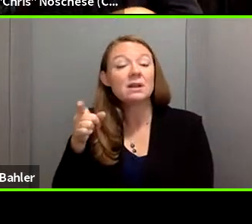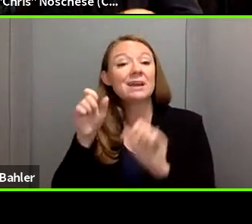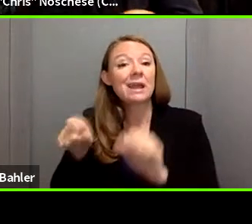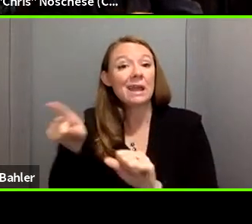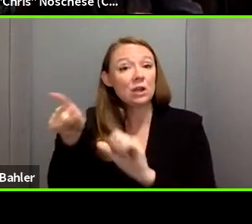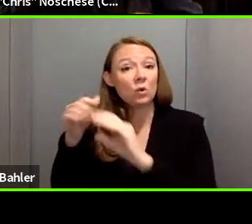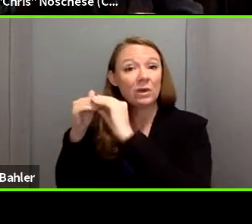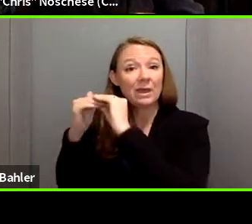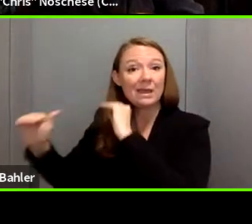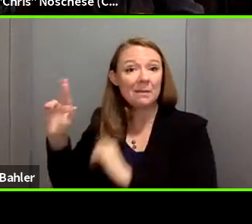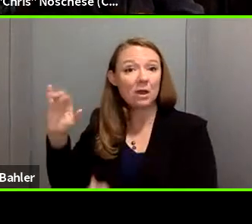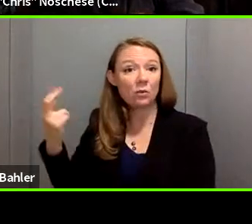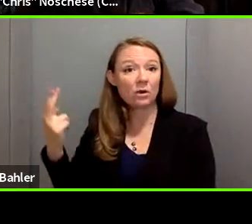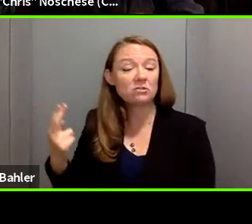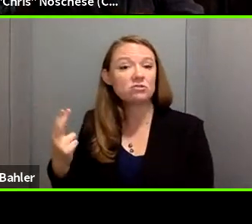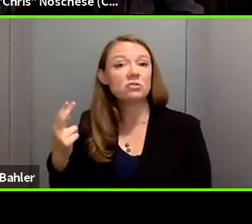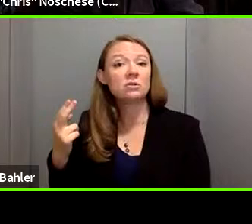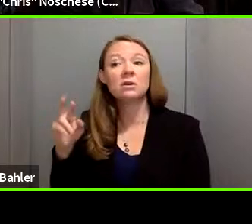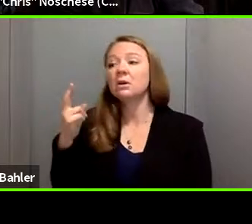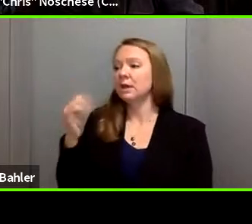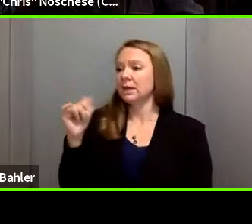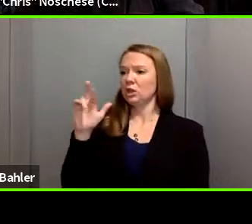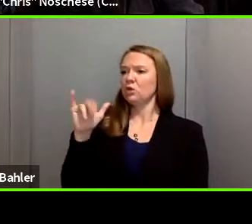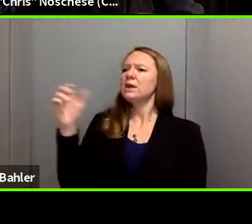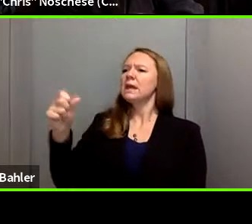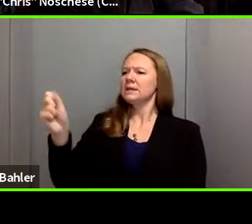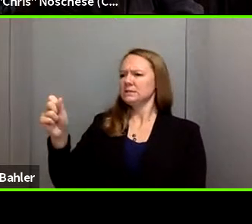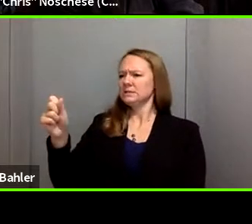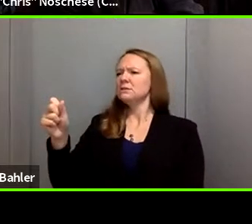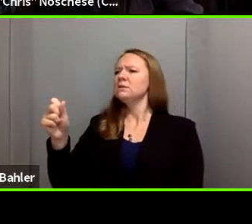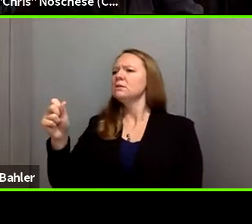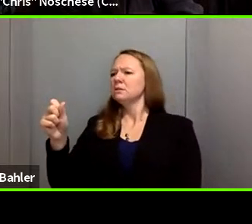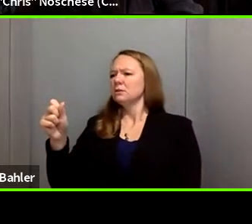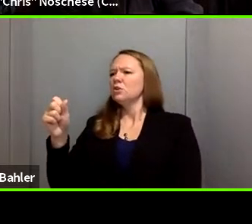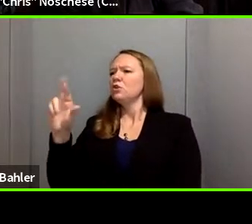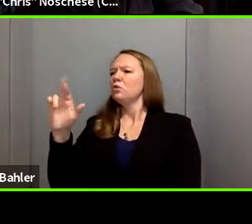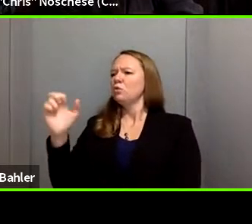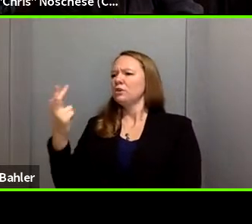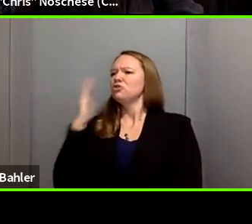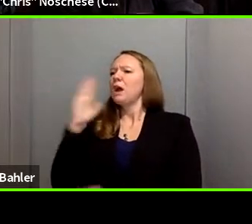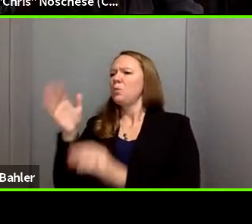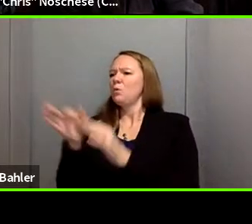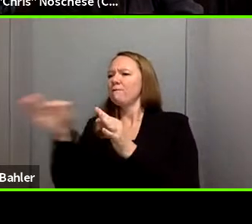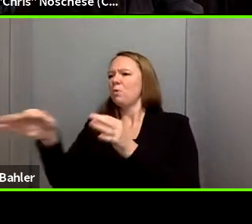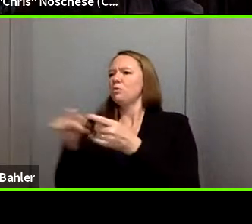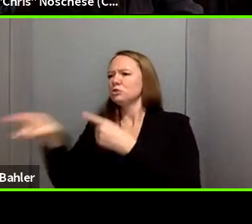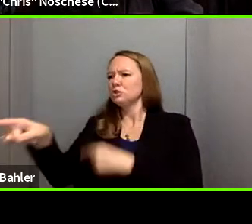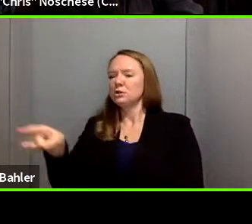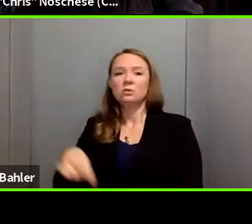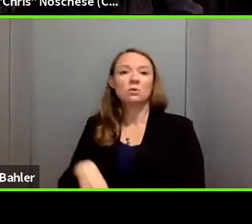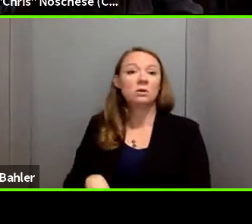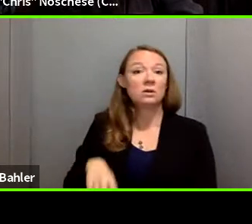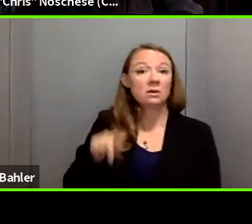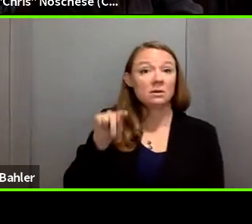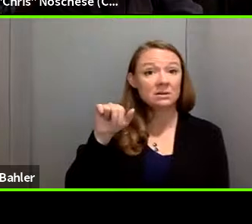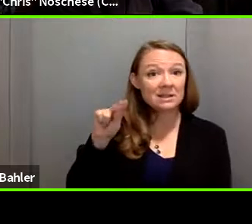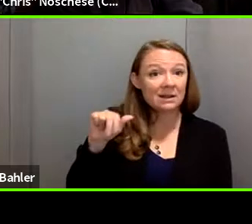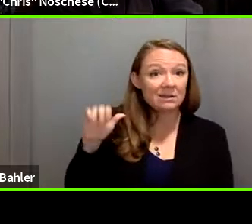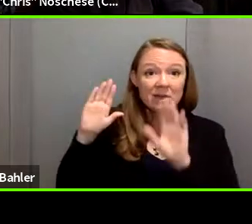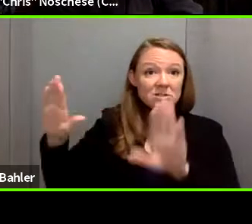Rich? Yeah, Rich, I will forward this information to you directly. That's great, Rich.